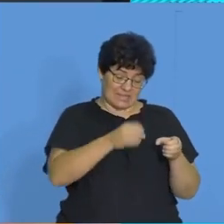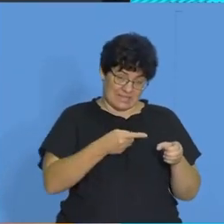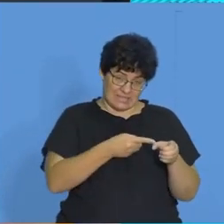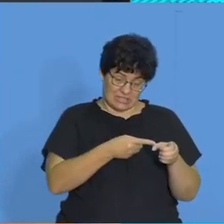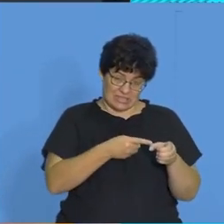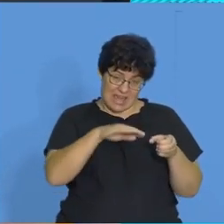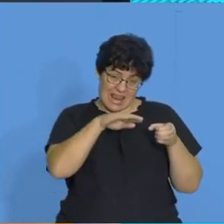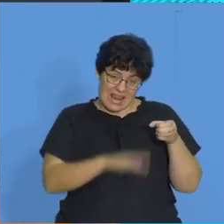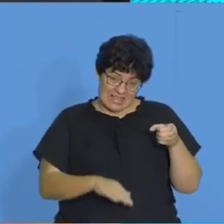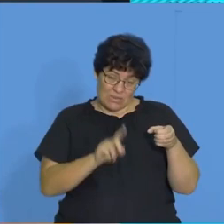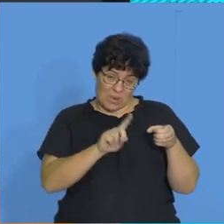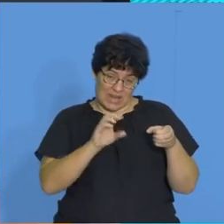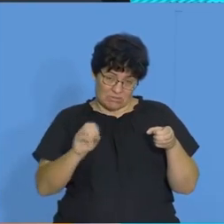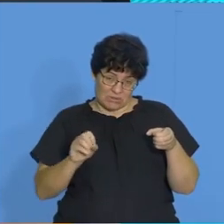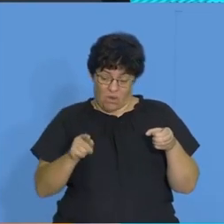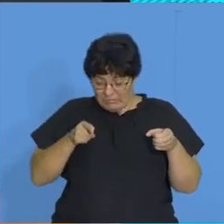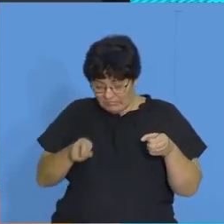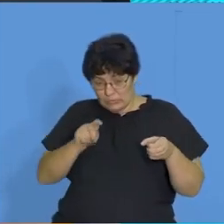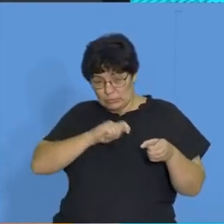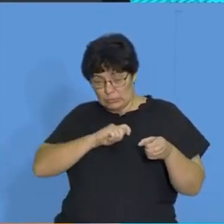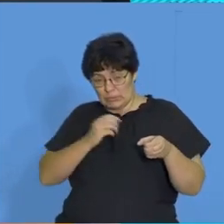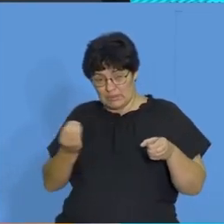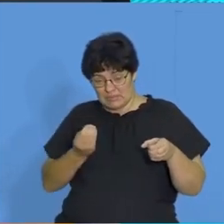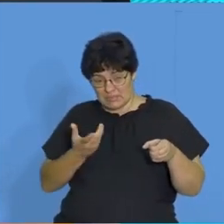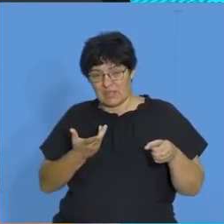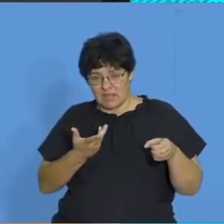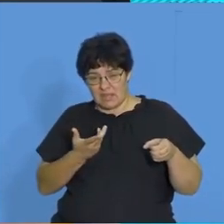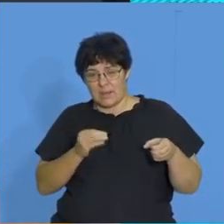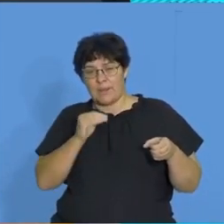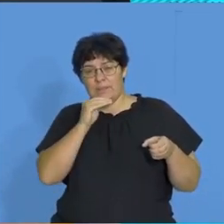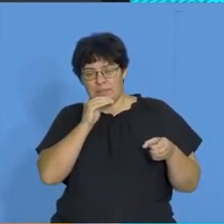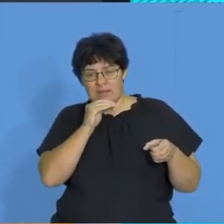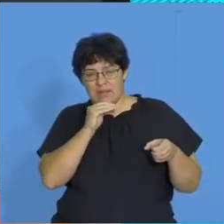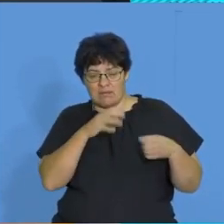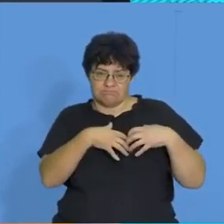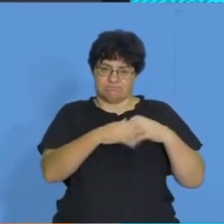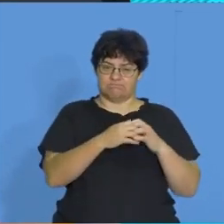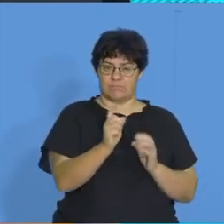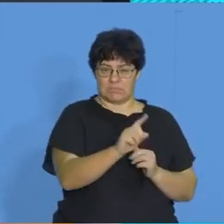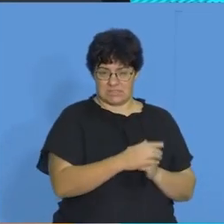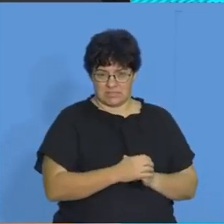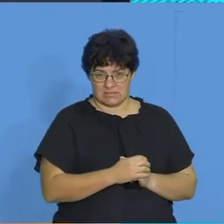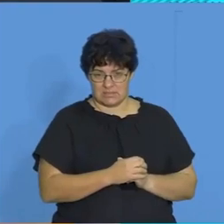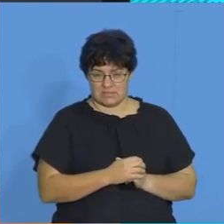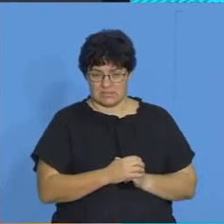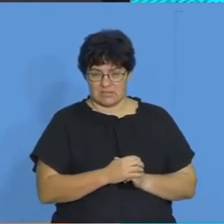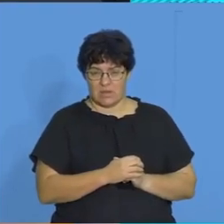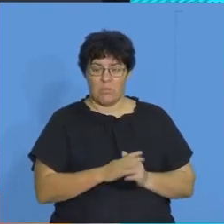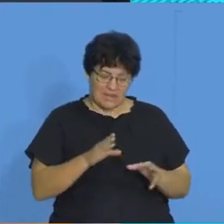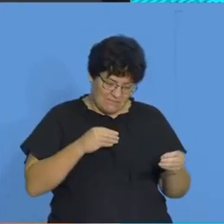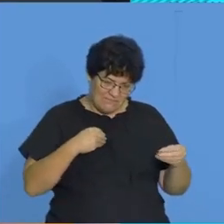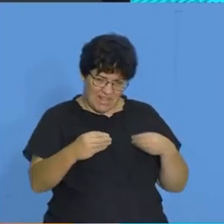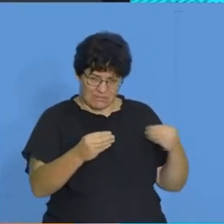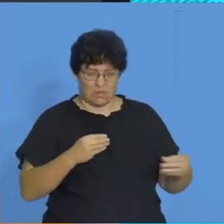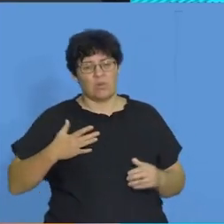a percentage that's less than 100 of the actual substance, then what is it that will be actually formed? So we try and